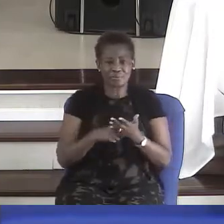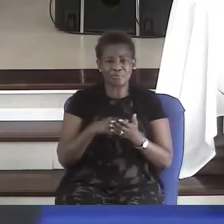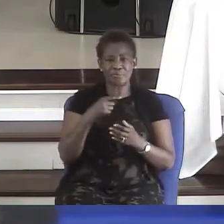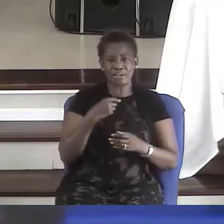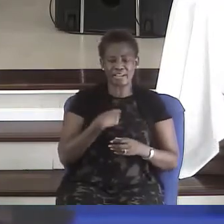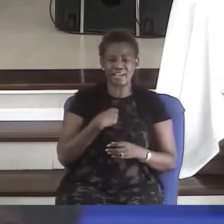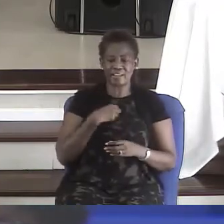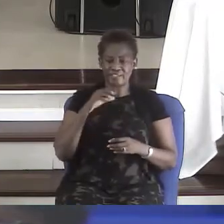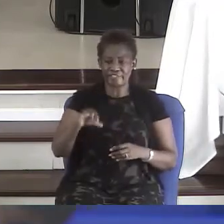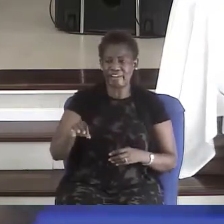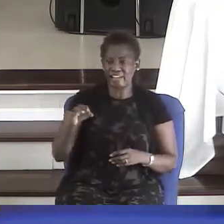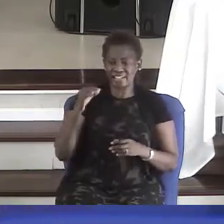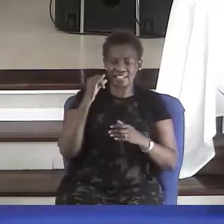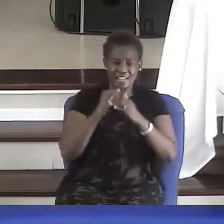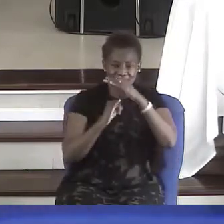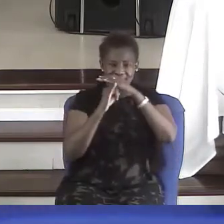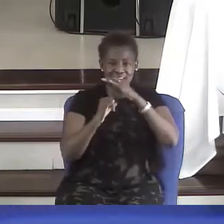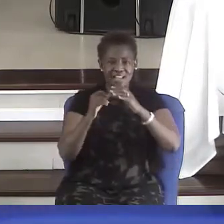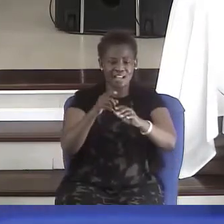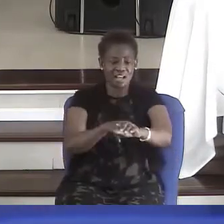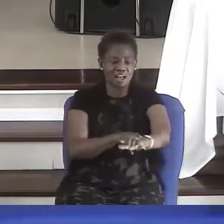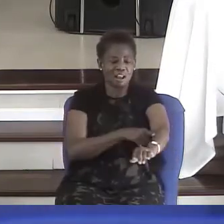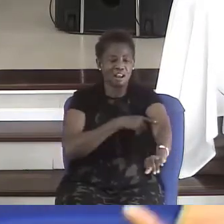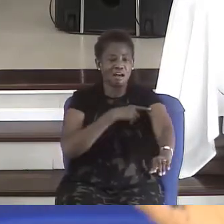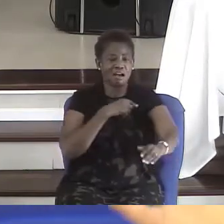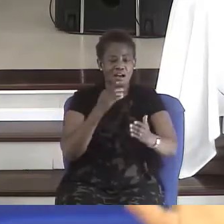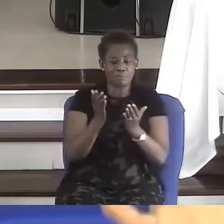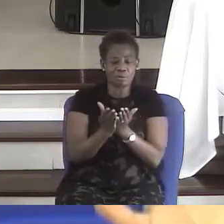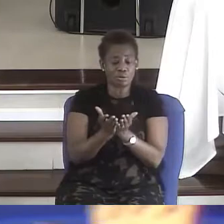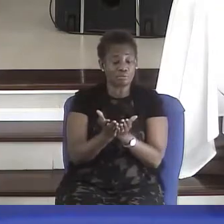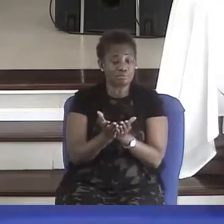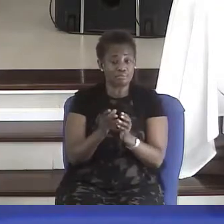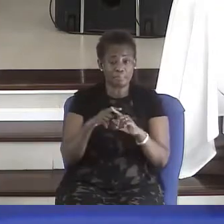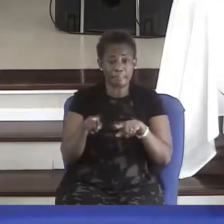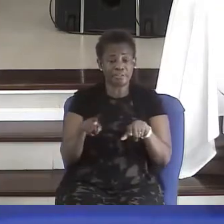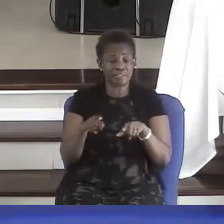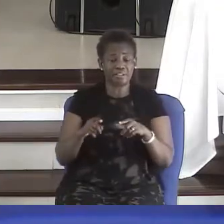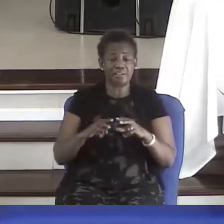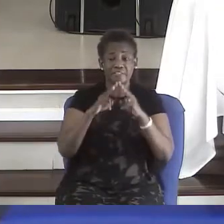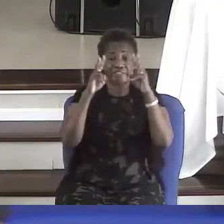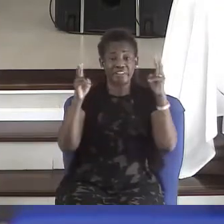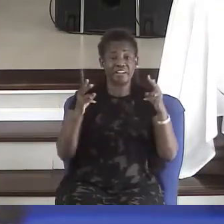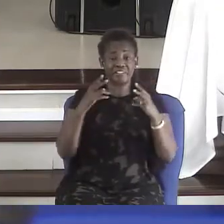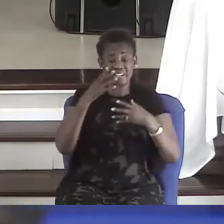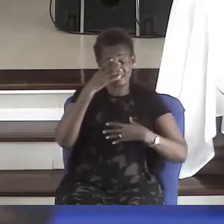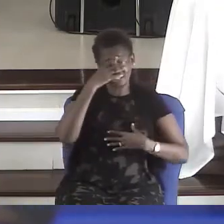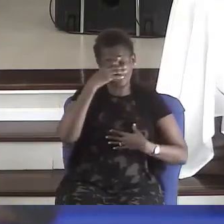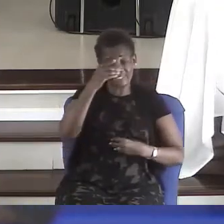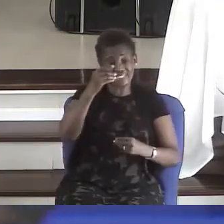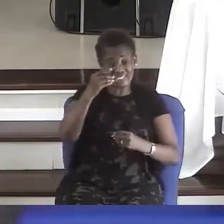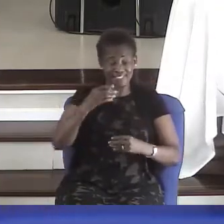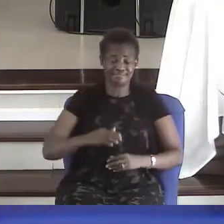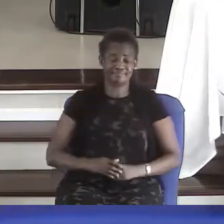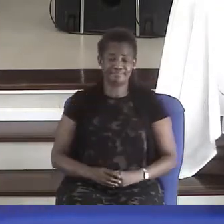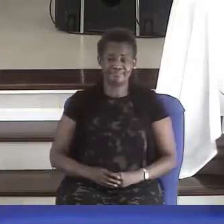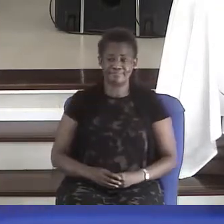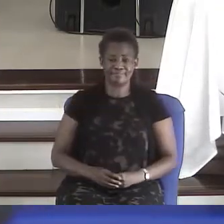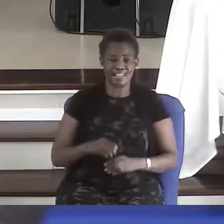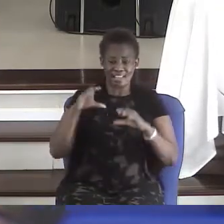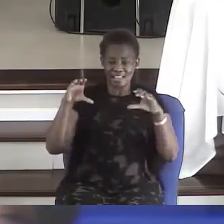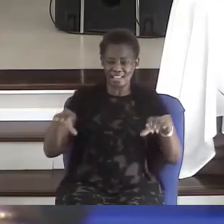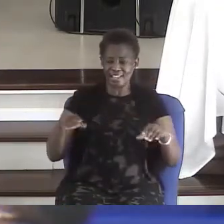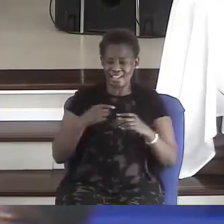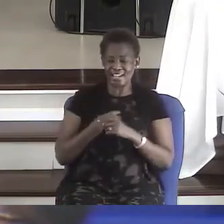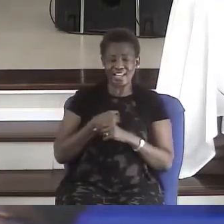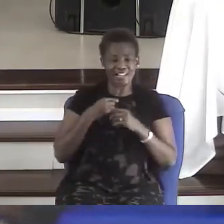Long book, but very interesting. Can I challenge you to go reading? And to be consistent